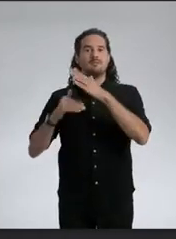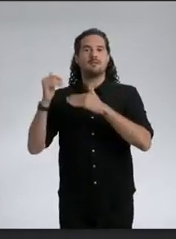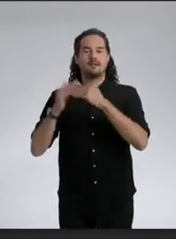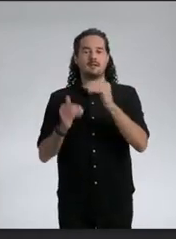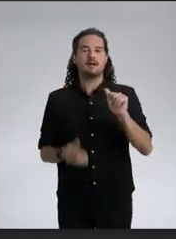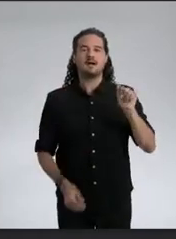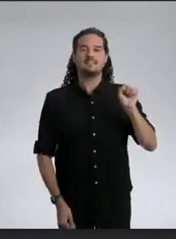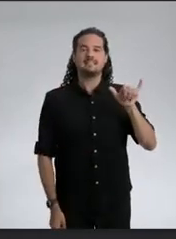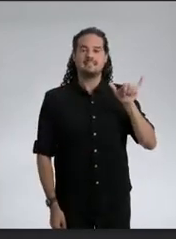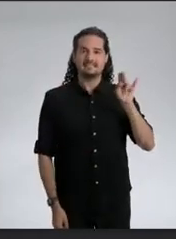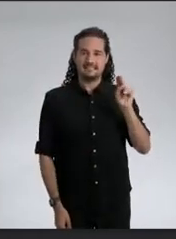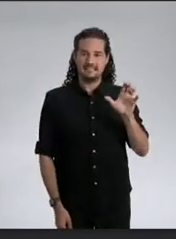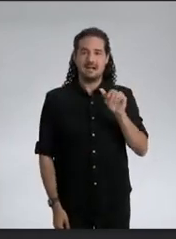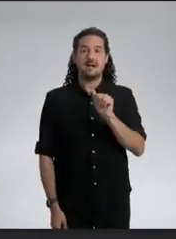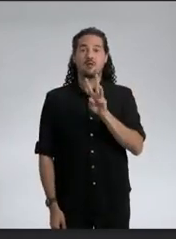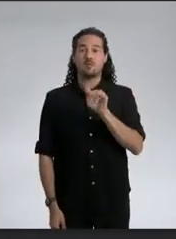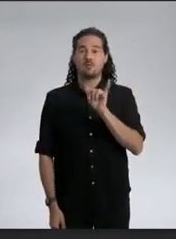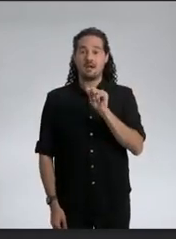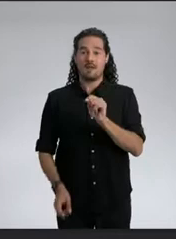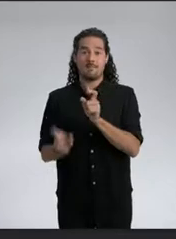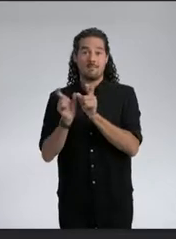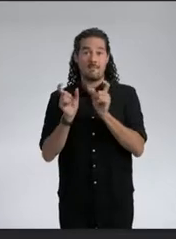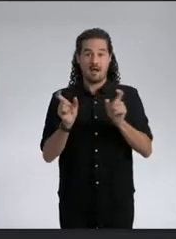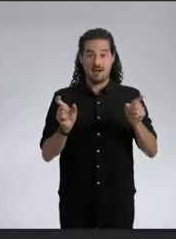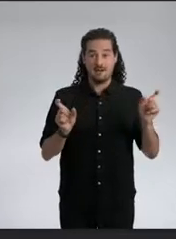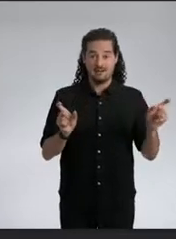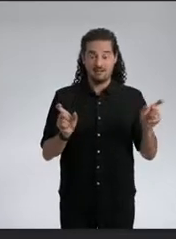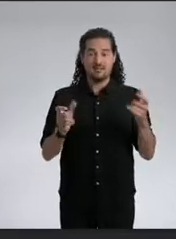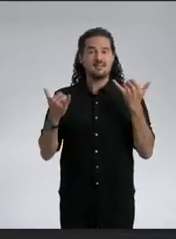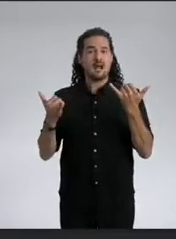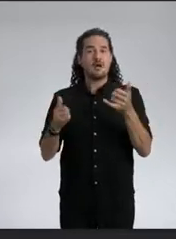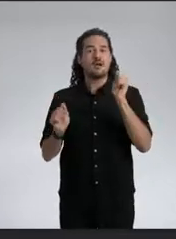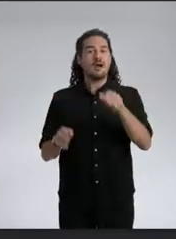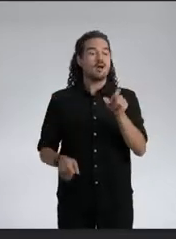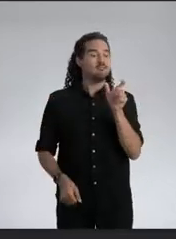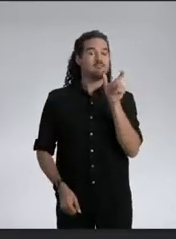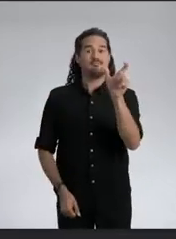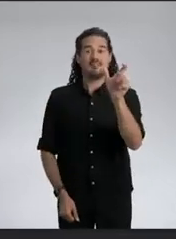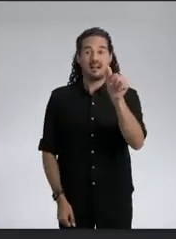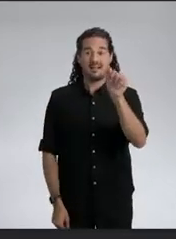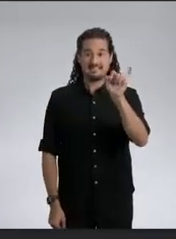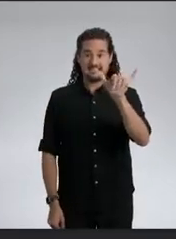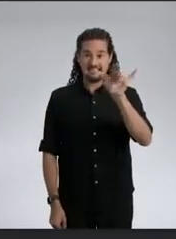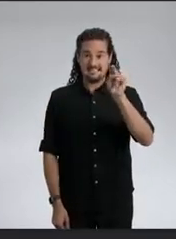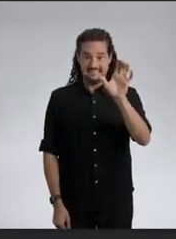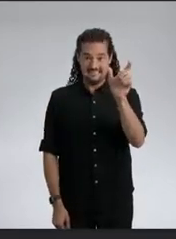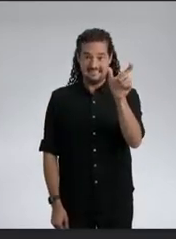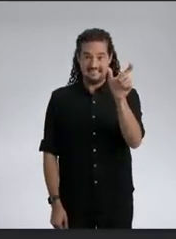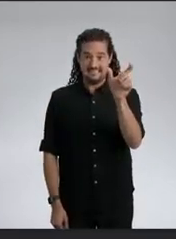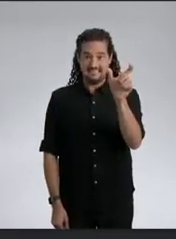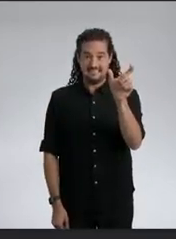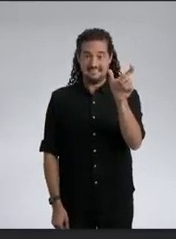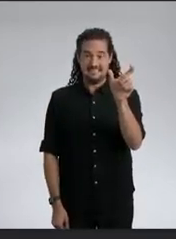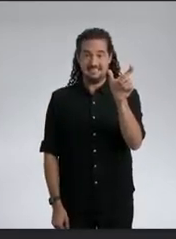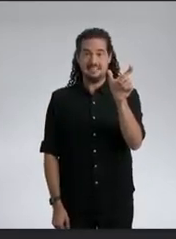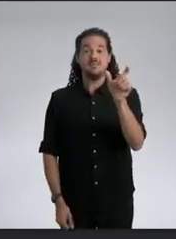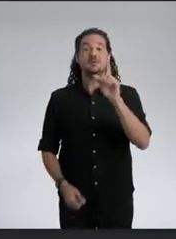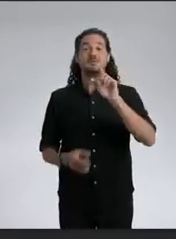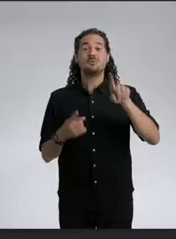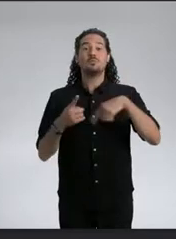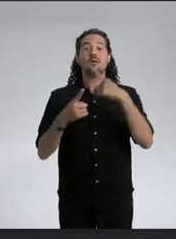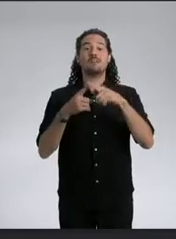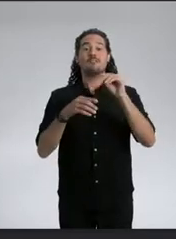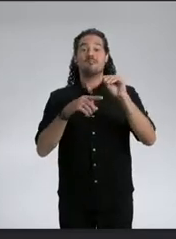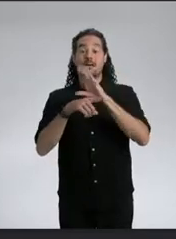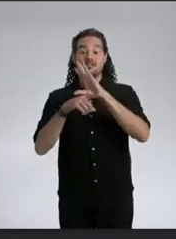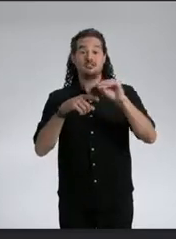Swift. Now, you can mark an asynchronous function with the async keyword. When the function is called, you use